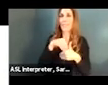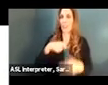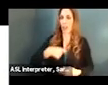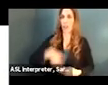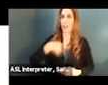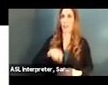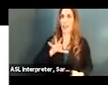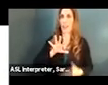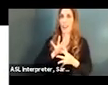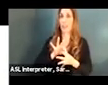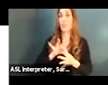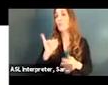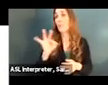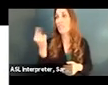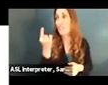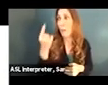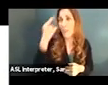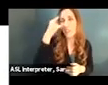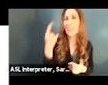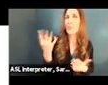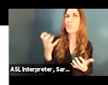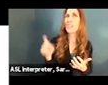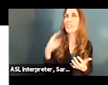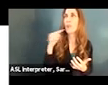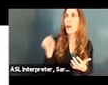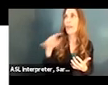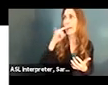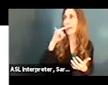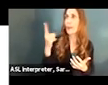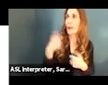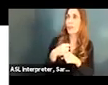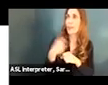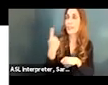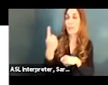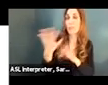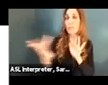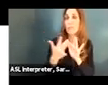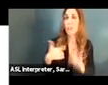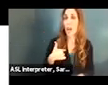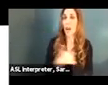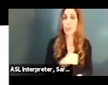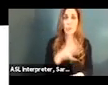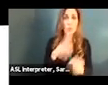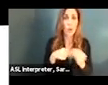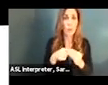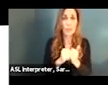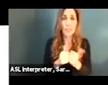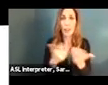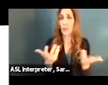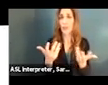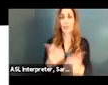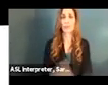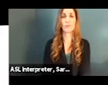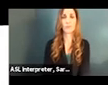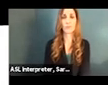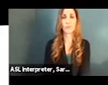something that you need for a kid that you can't quite figure out how to create, please get in touch with us. and we can talk about it together and hopefully make something.